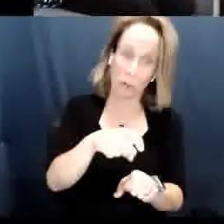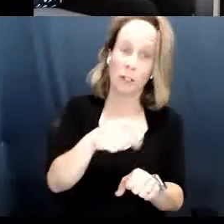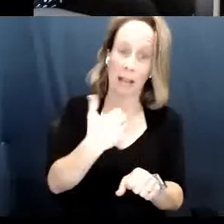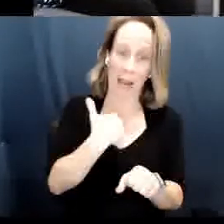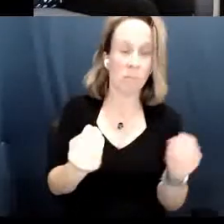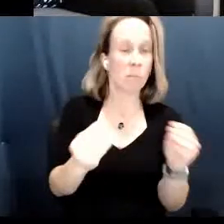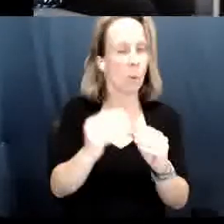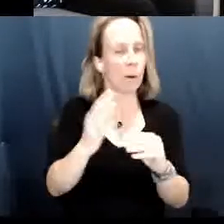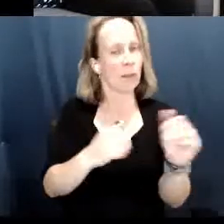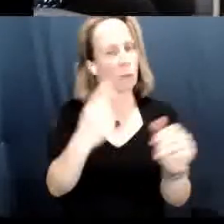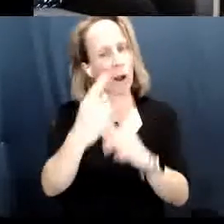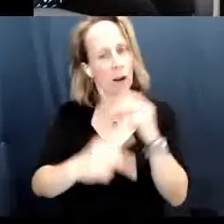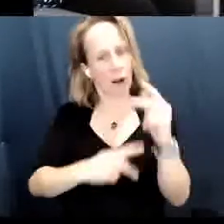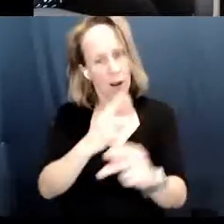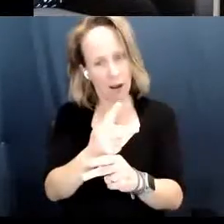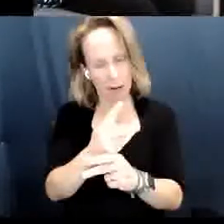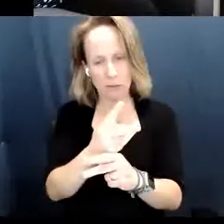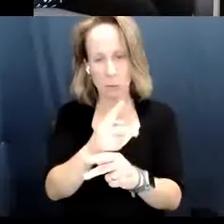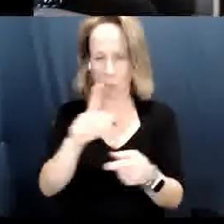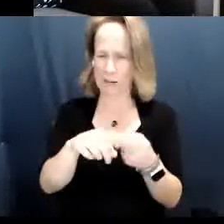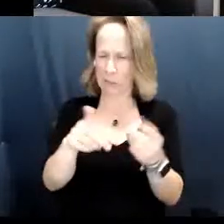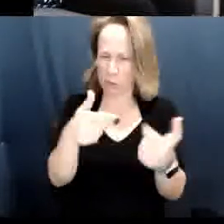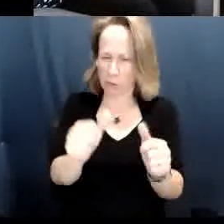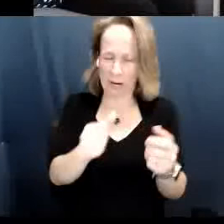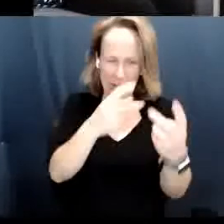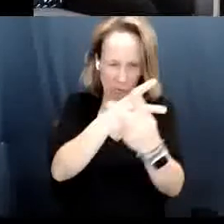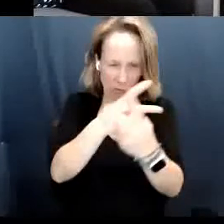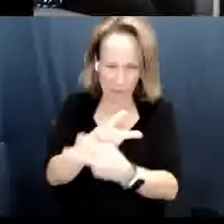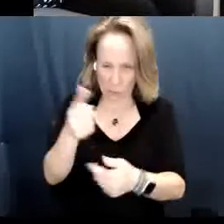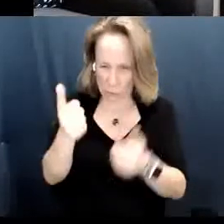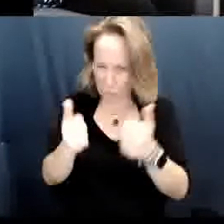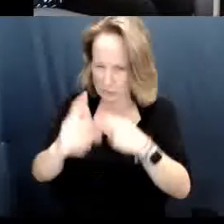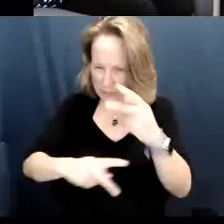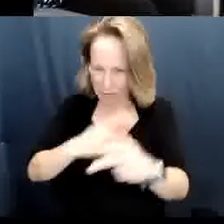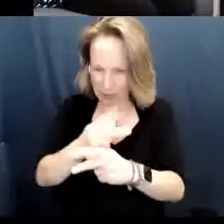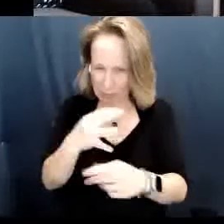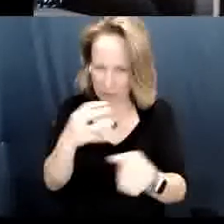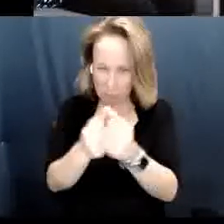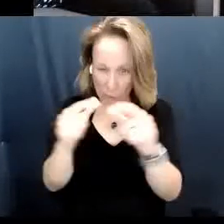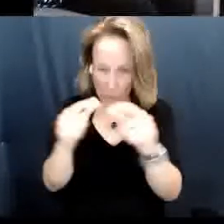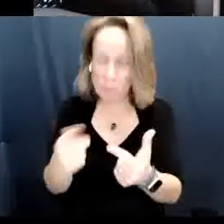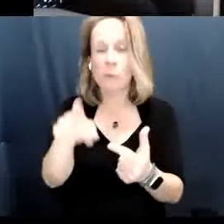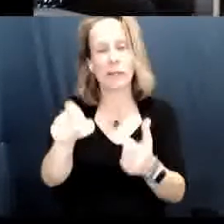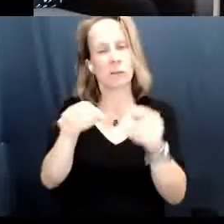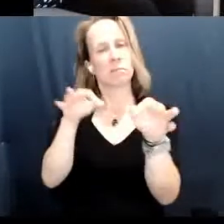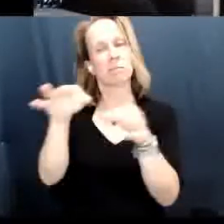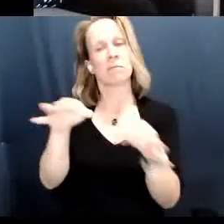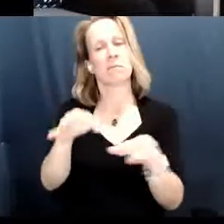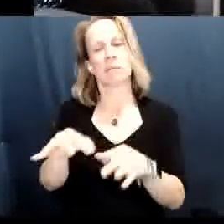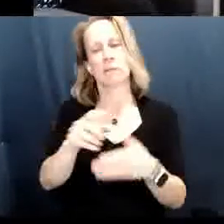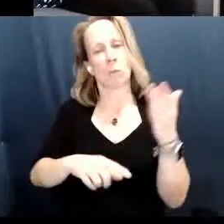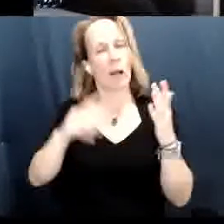group, but narrowing down a type helps survivors know what to expect and depend on.